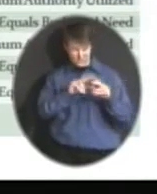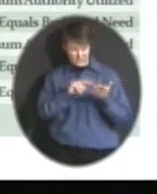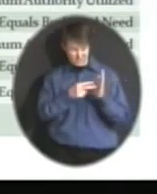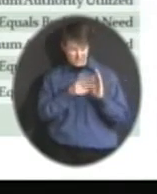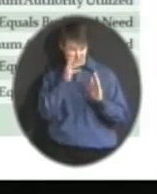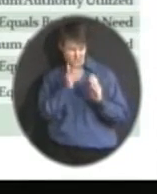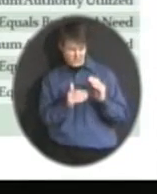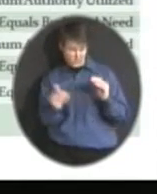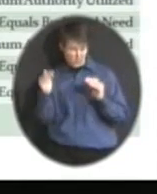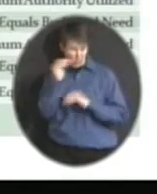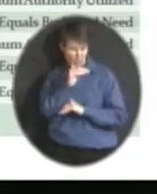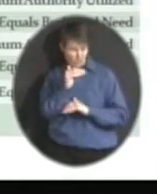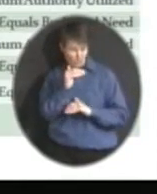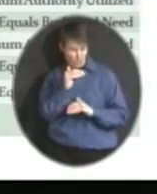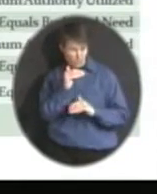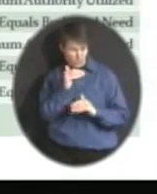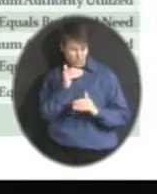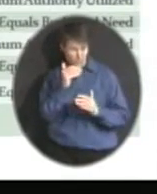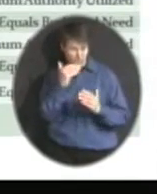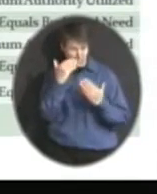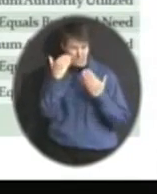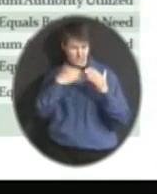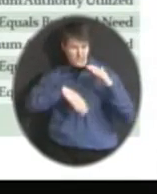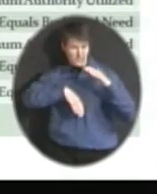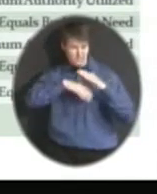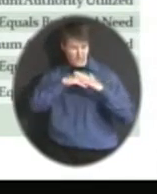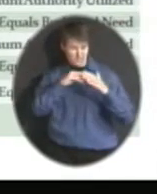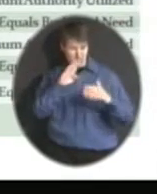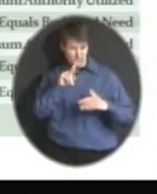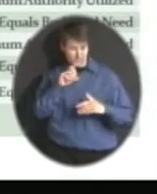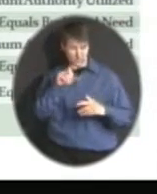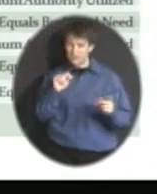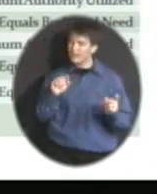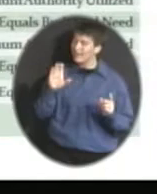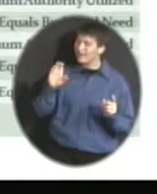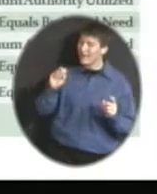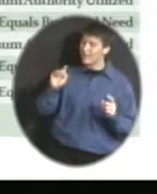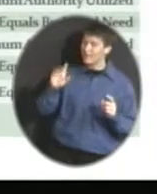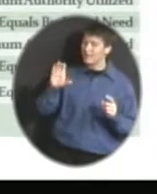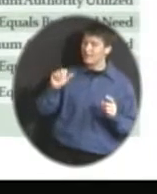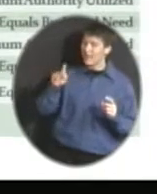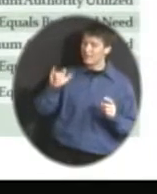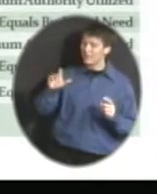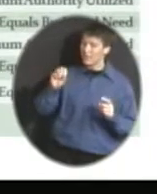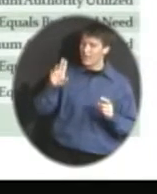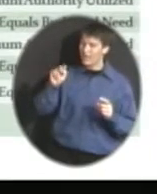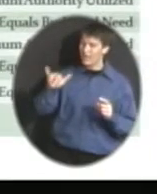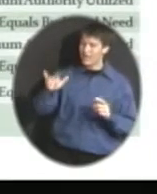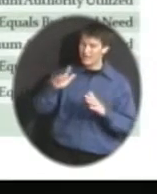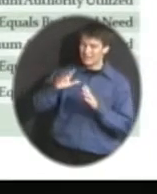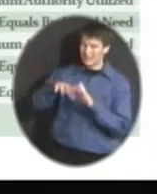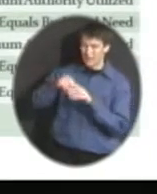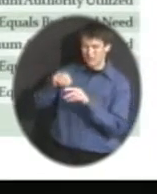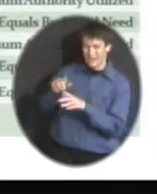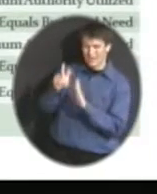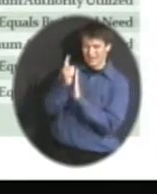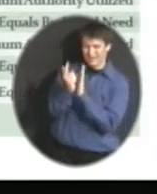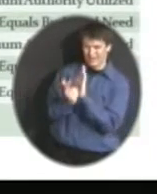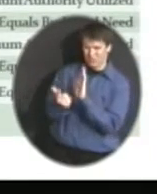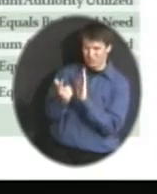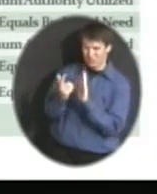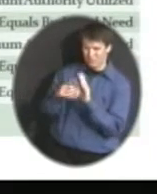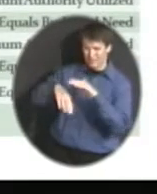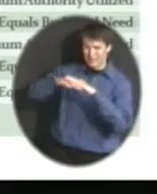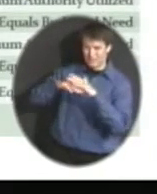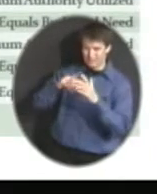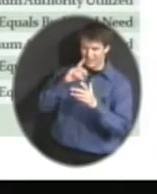our maximum budget. Capital outlay is outside of that legal maximum. Okay. It's really covers the general